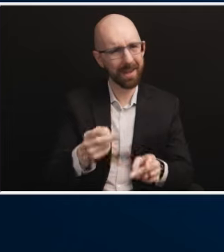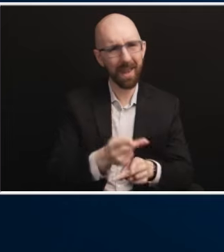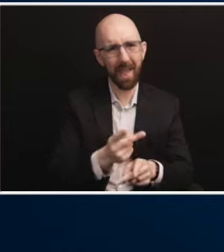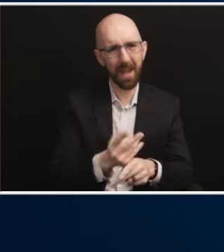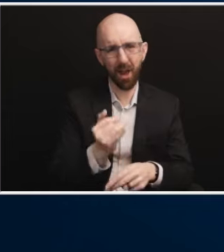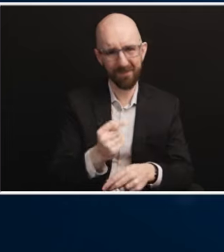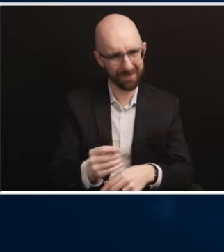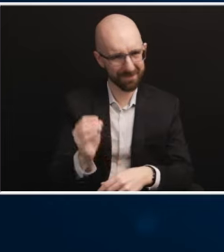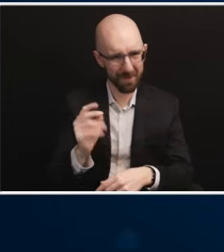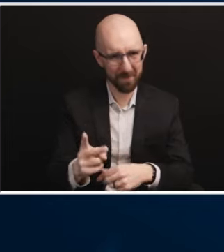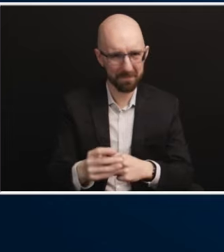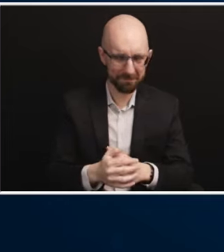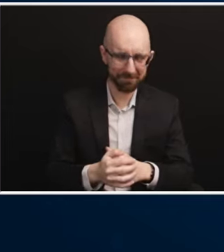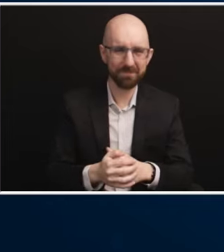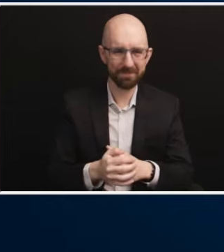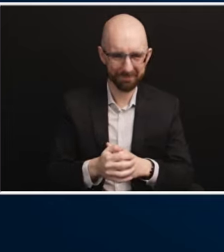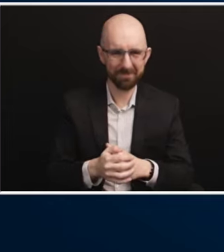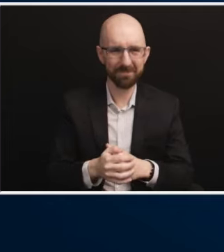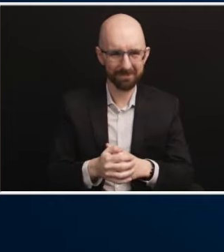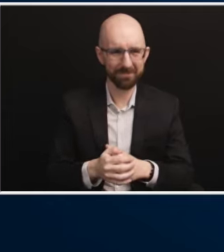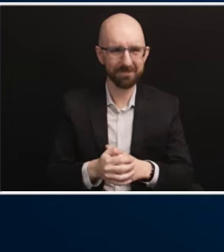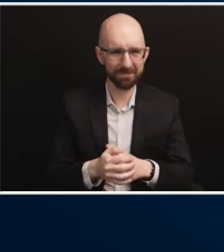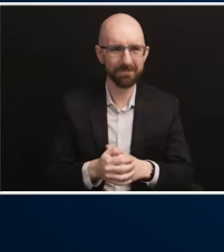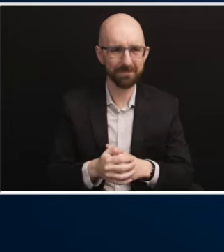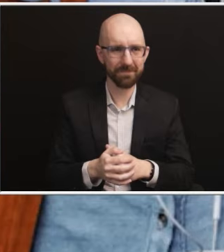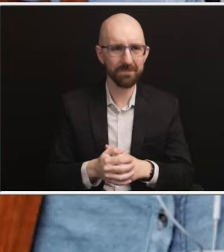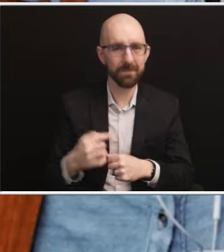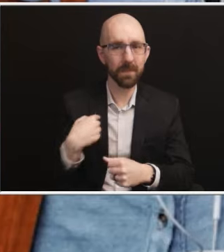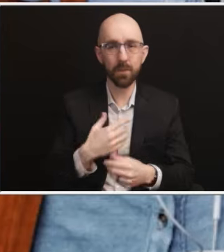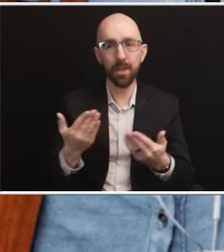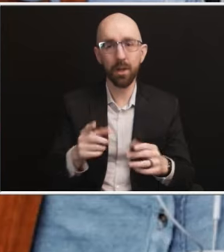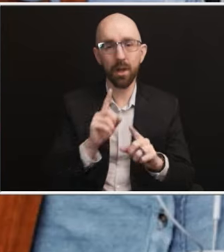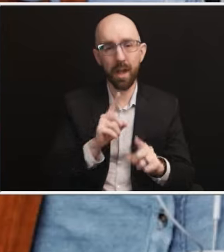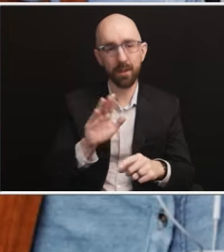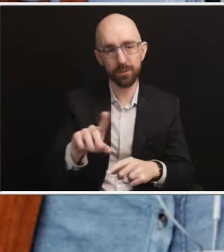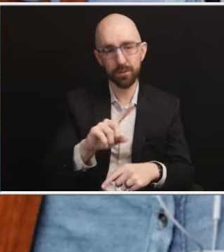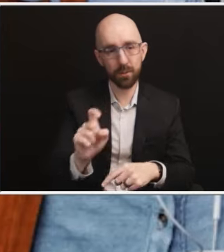Al-Rajabi? We will. We're here to answer your questions. Please send